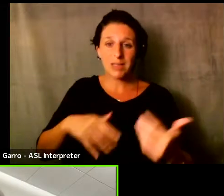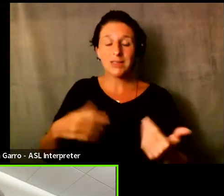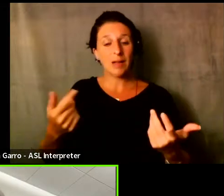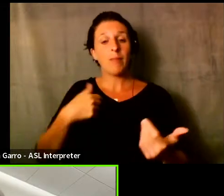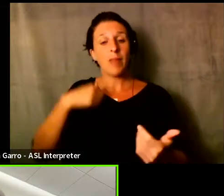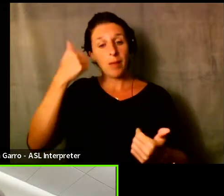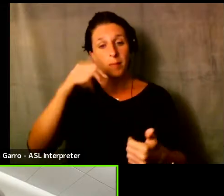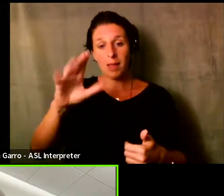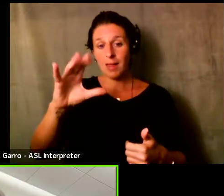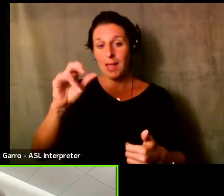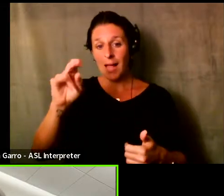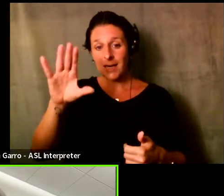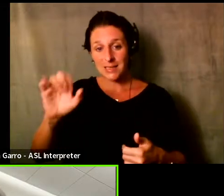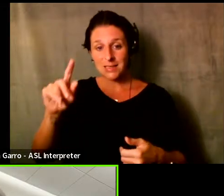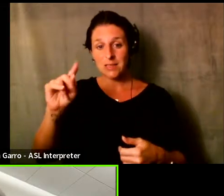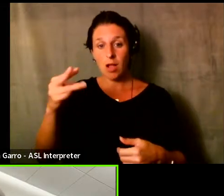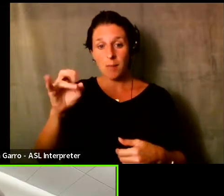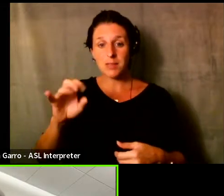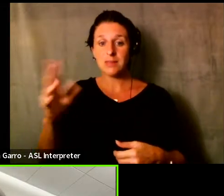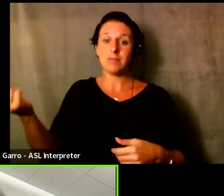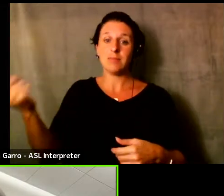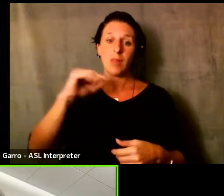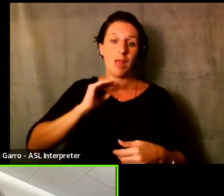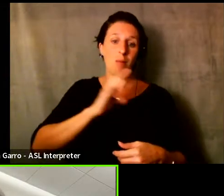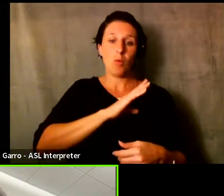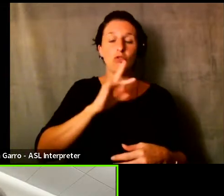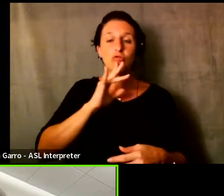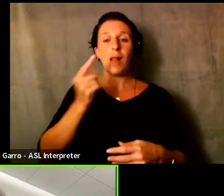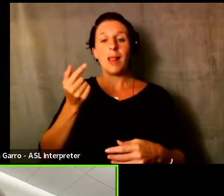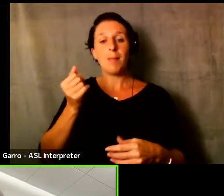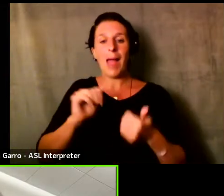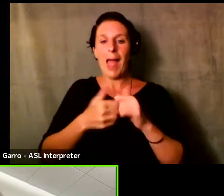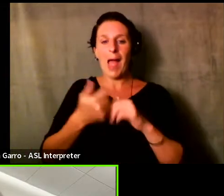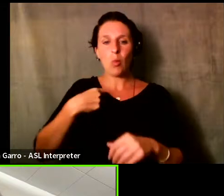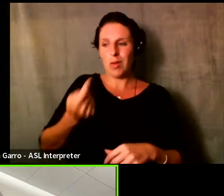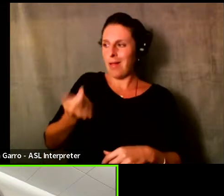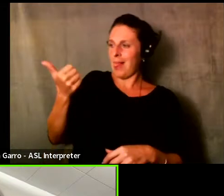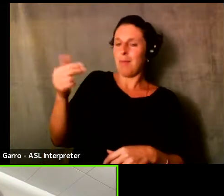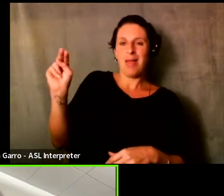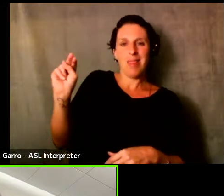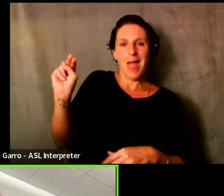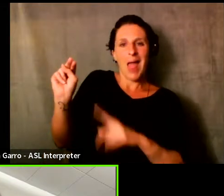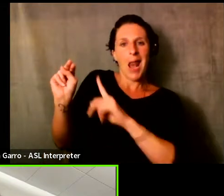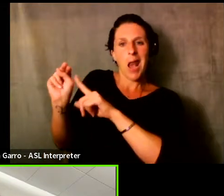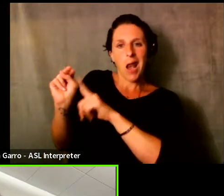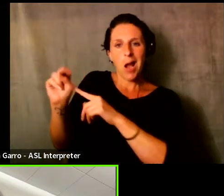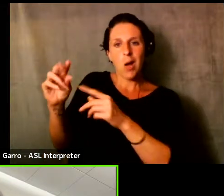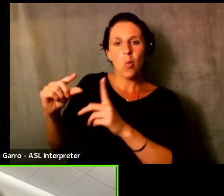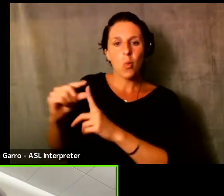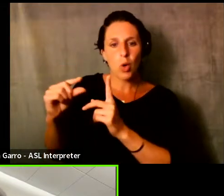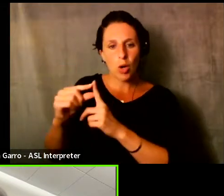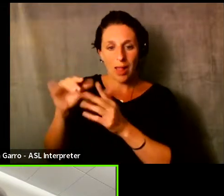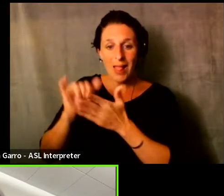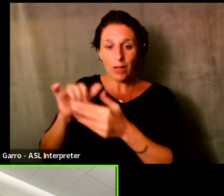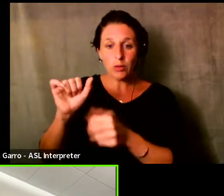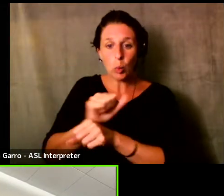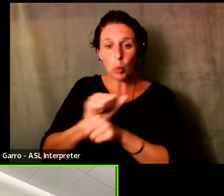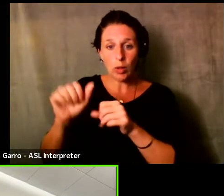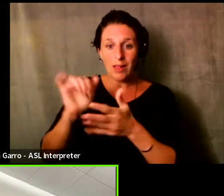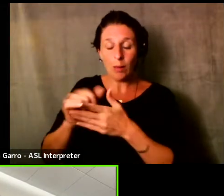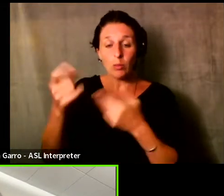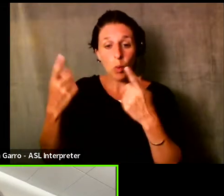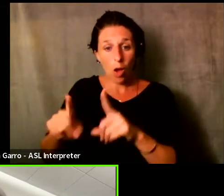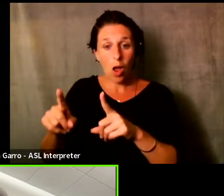Candace Thomas came to our board and talked a little bit about how do we eliminate the N-word? And that was the work that was going on from one aspect